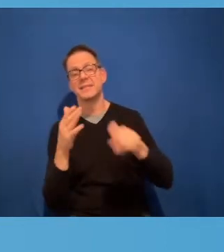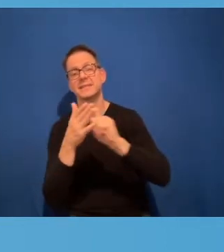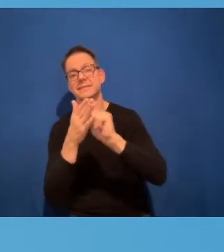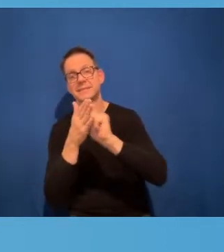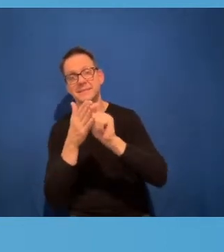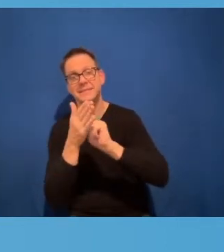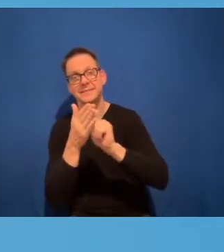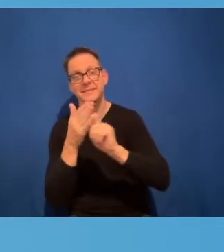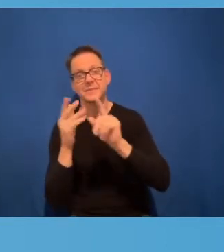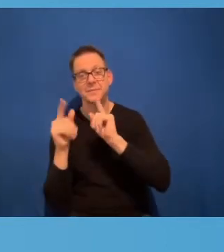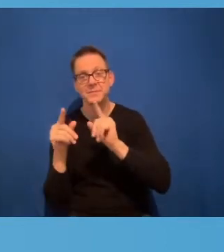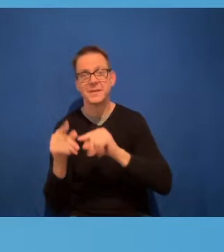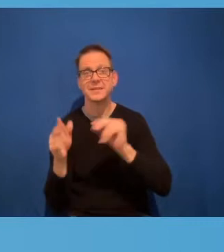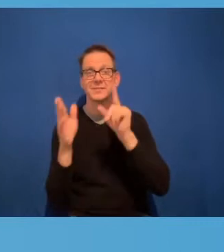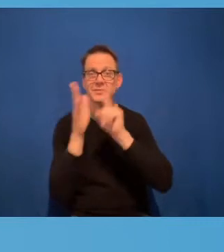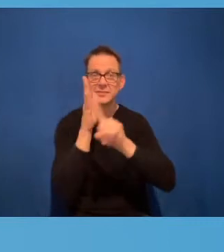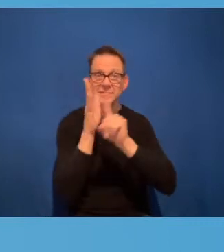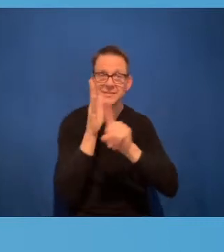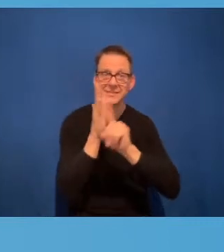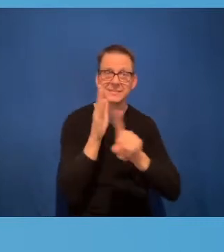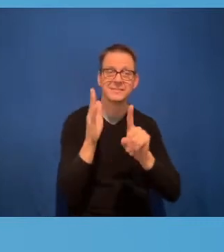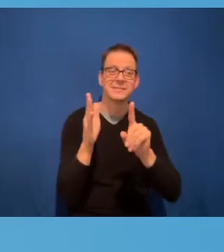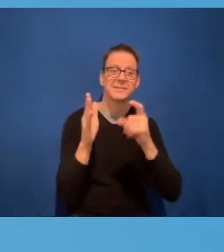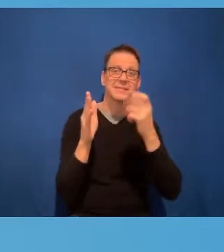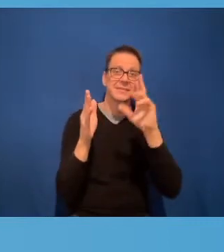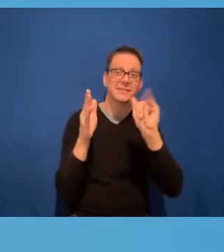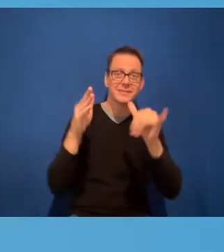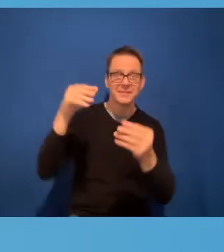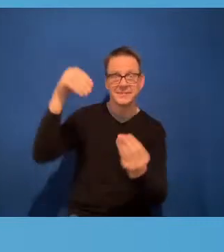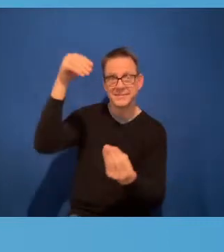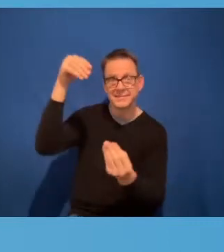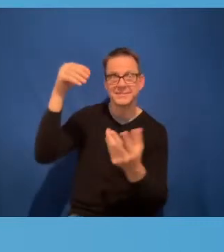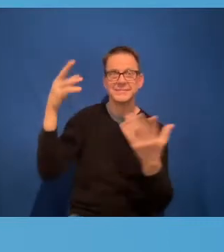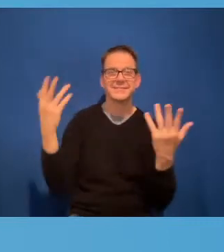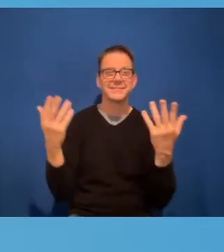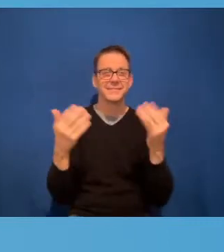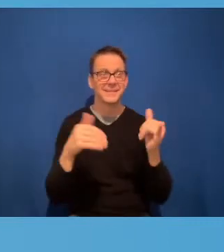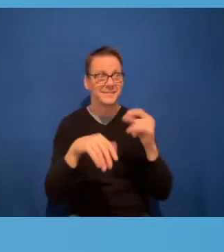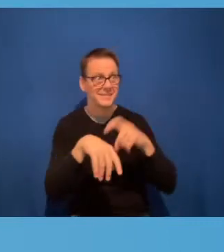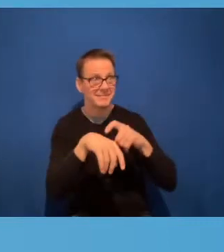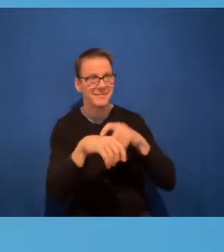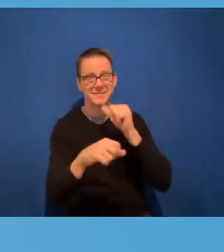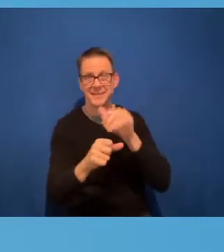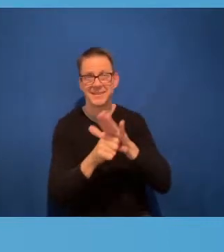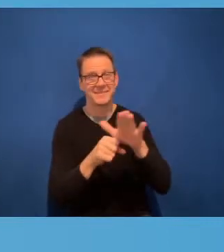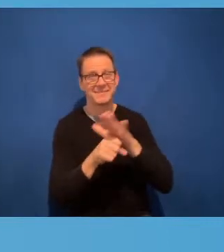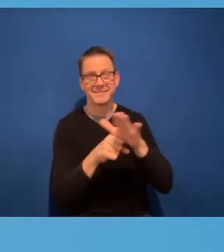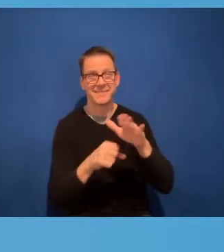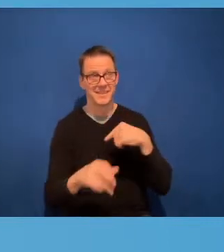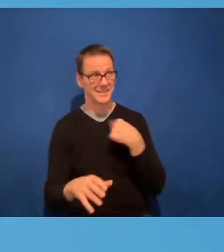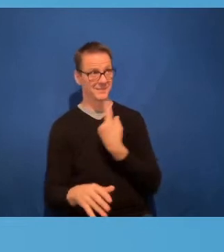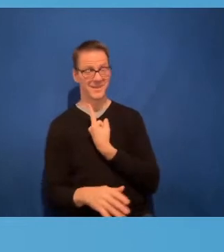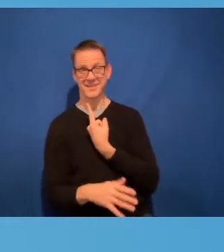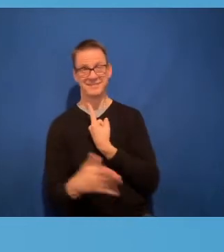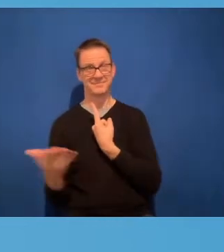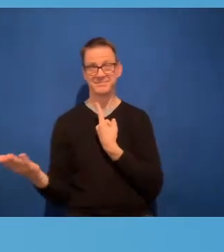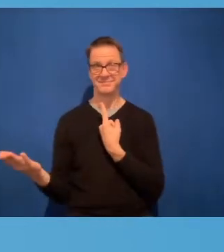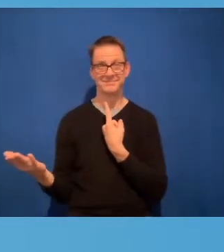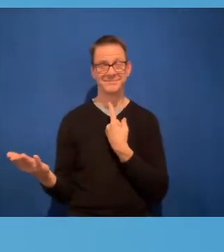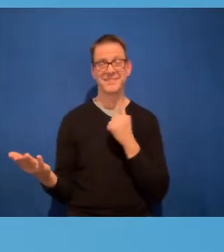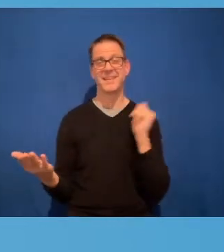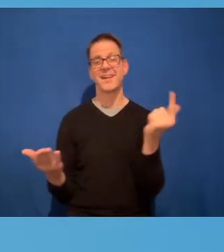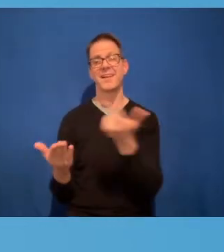never had a chance to get to them. And it's not just me. Every single family doctor I have talked to is